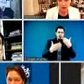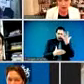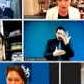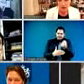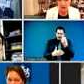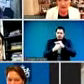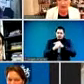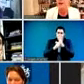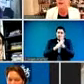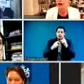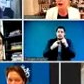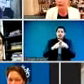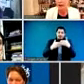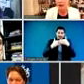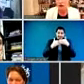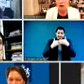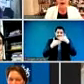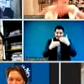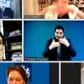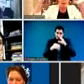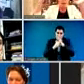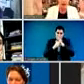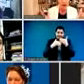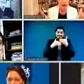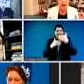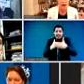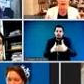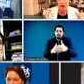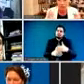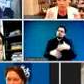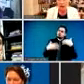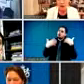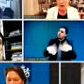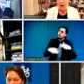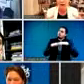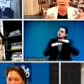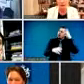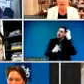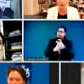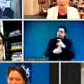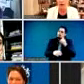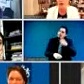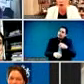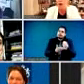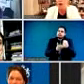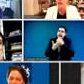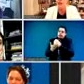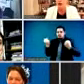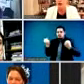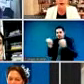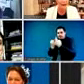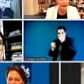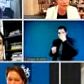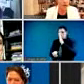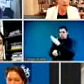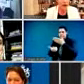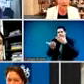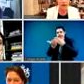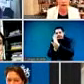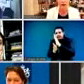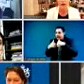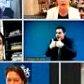of protecting the environment. So everything is just kind of crossing into one lane,